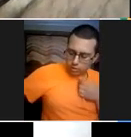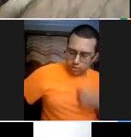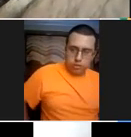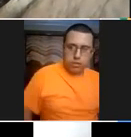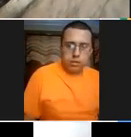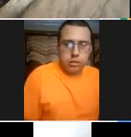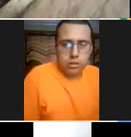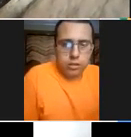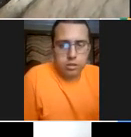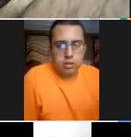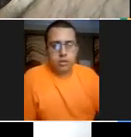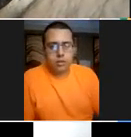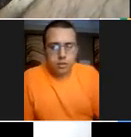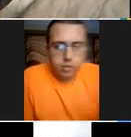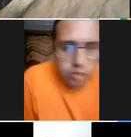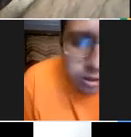Verse 15 of chapter